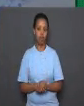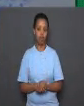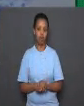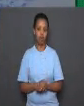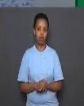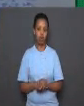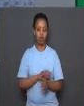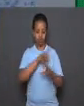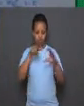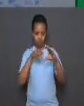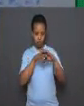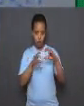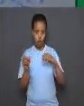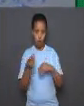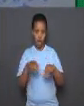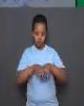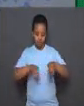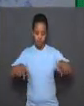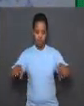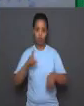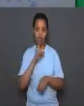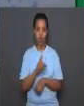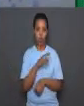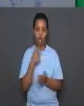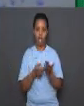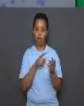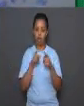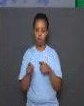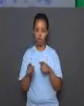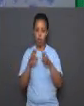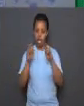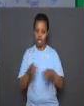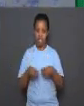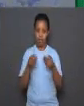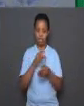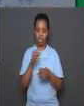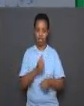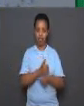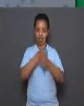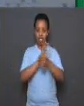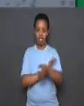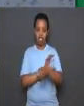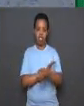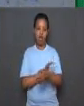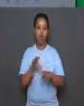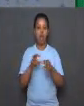hollow rods that help to support and shape the cell.